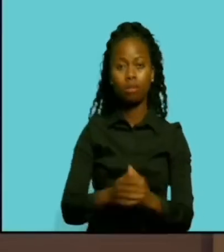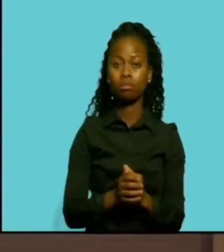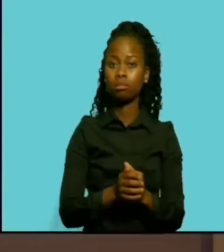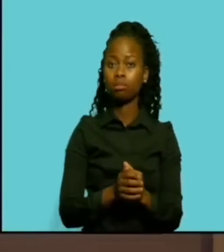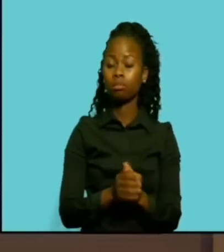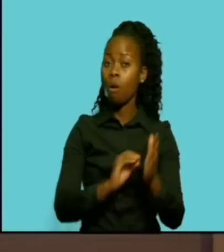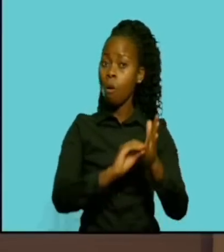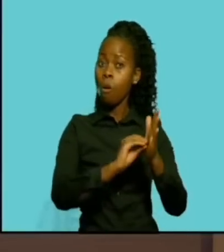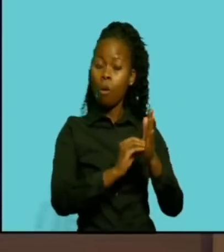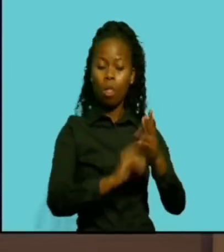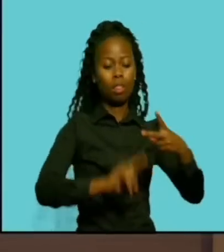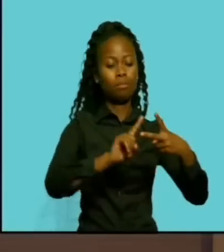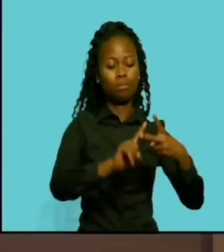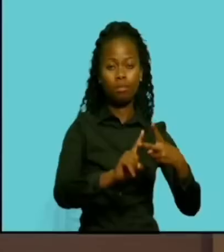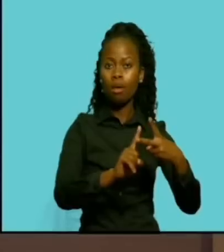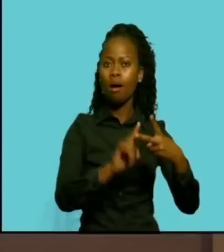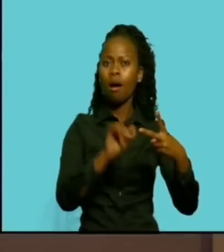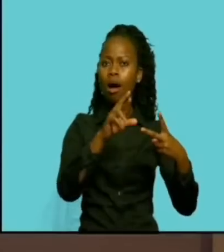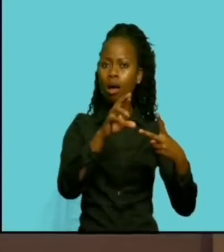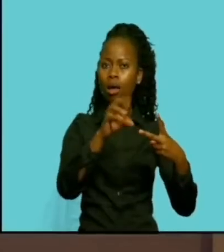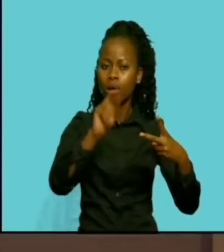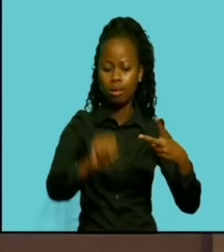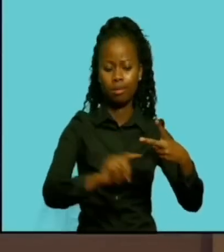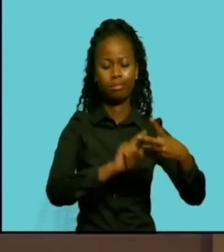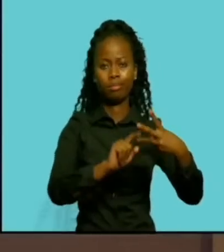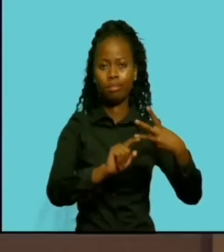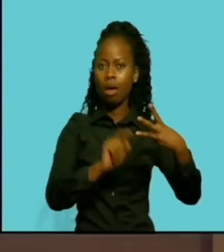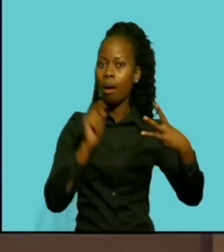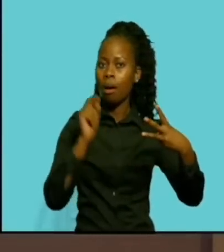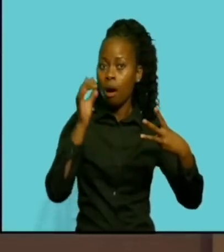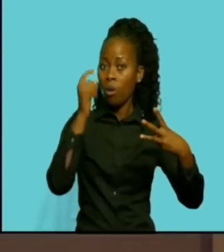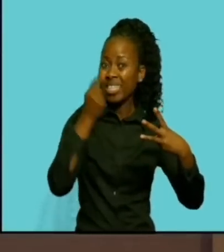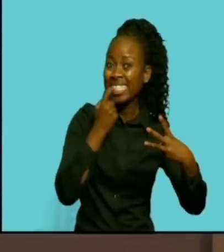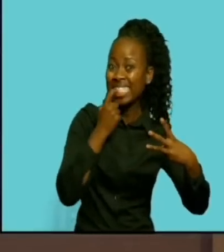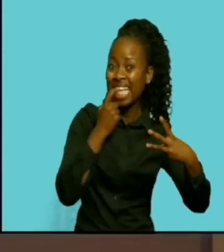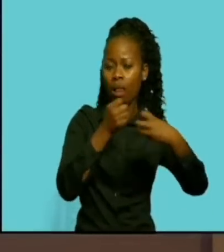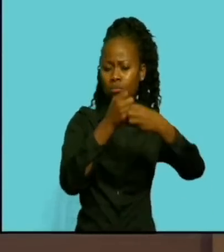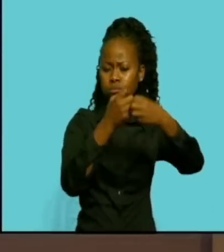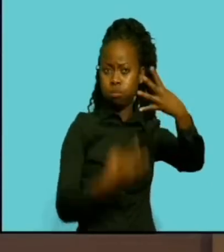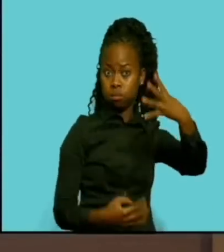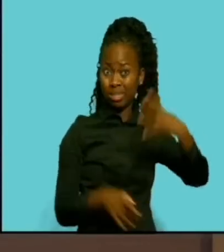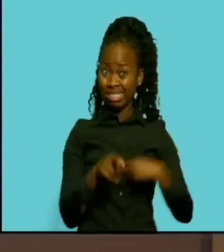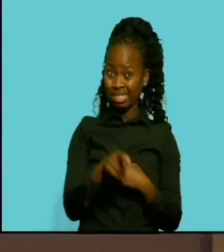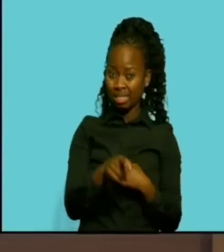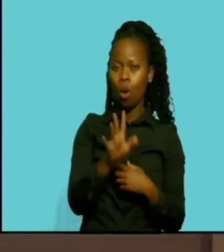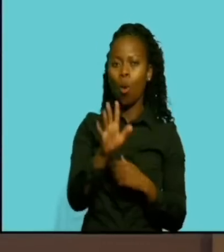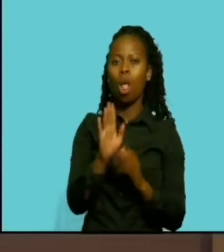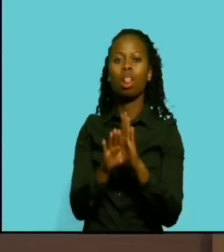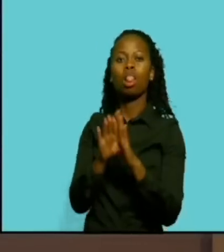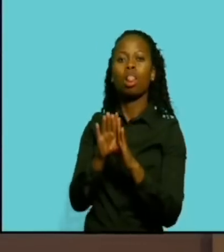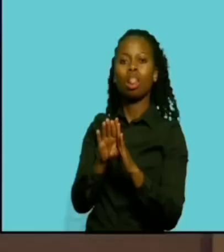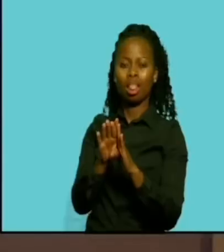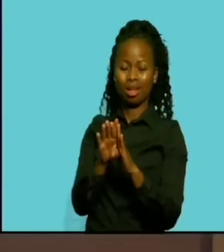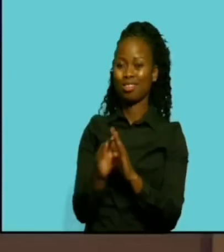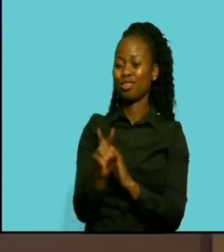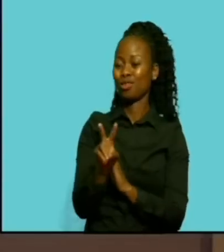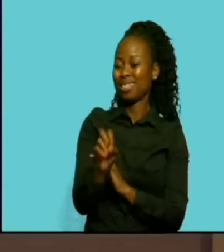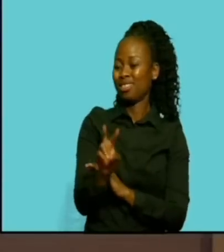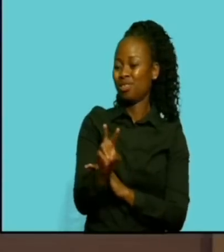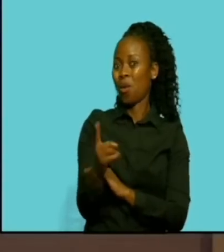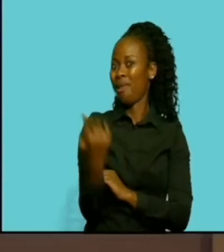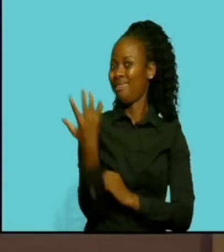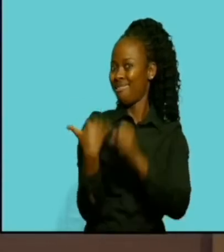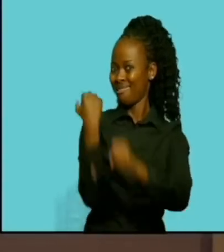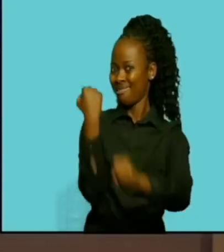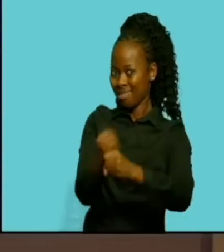ore, platinum and rhodium generally decreased in the latter half of 2021, they surged higher with